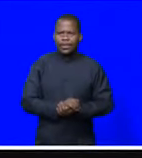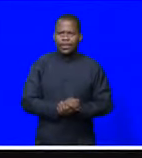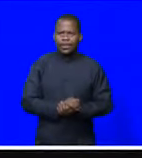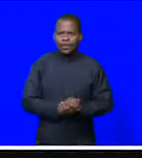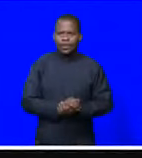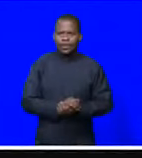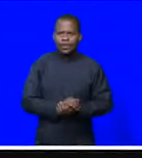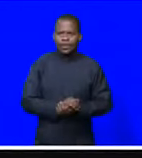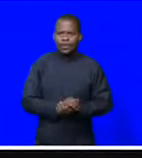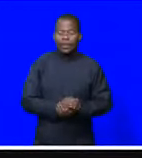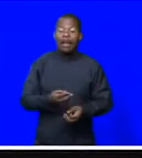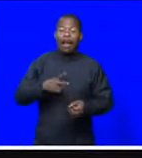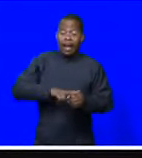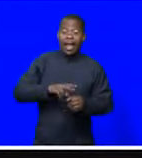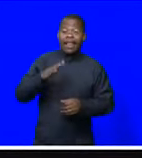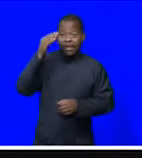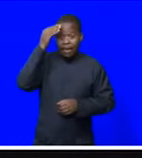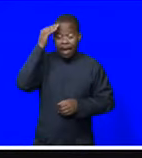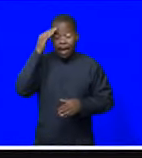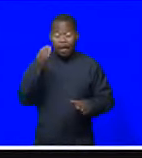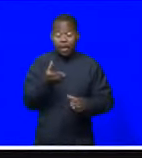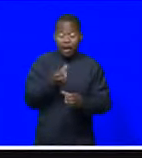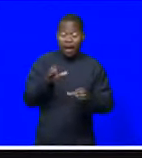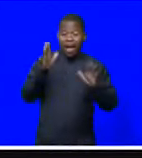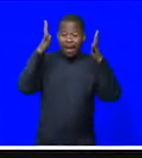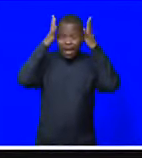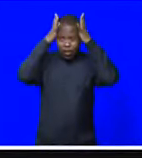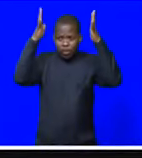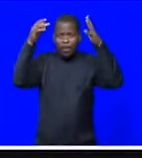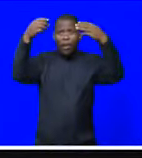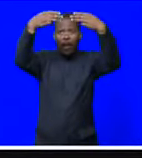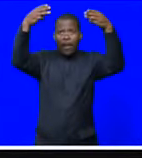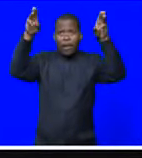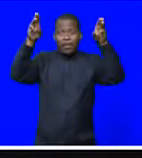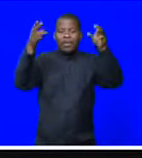and the country is also